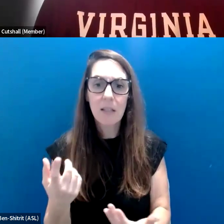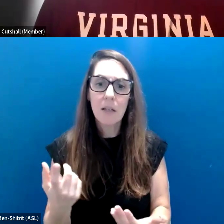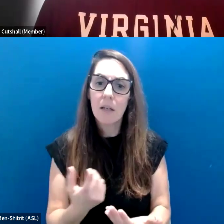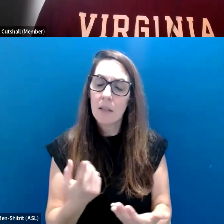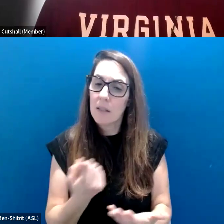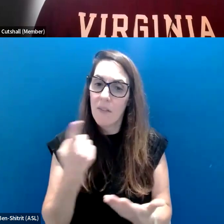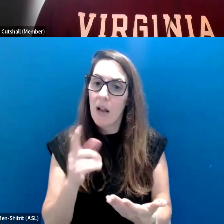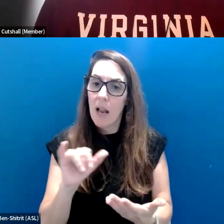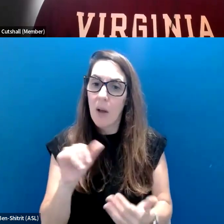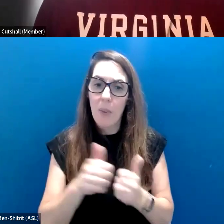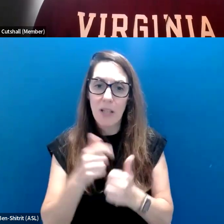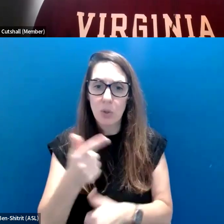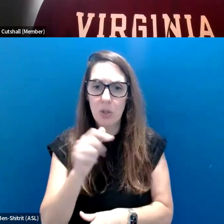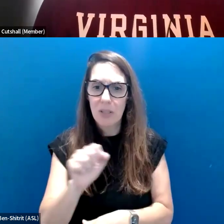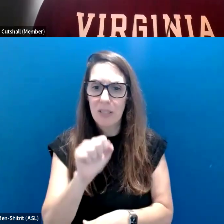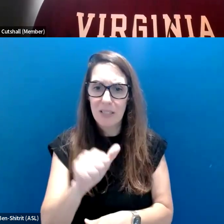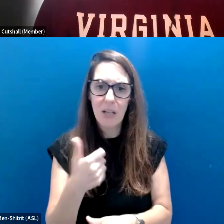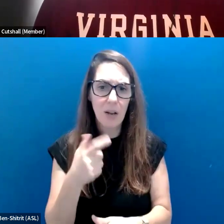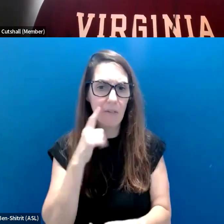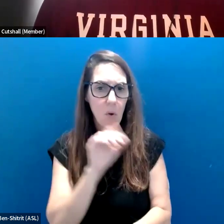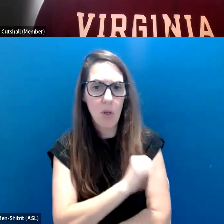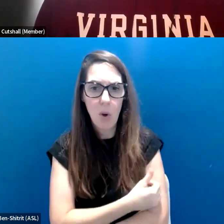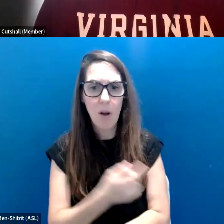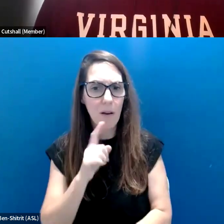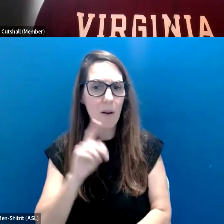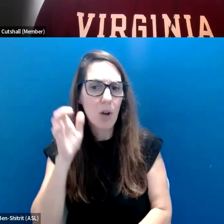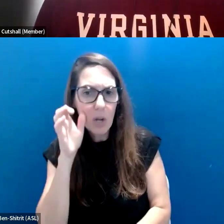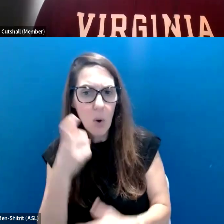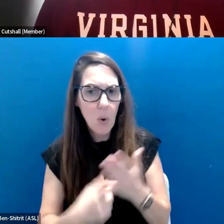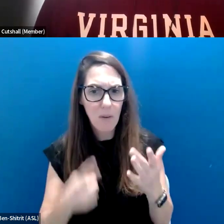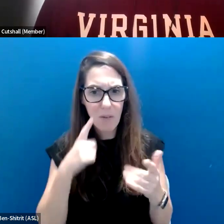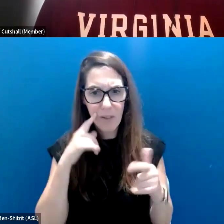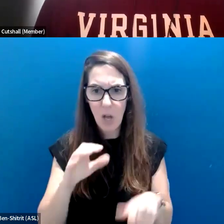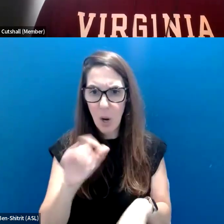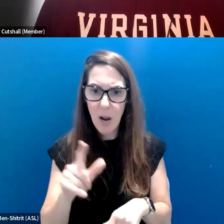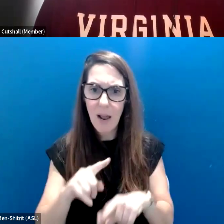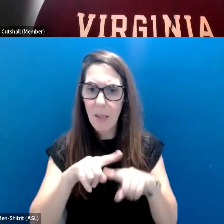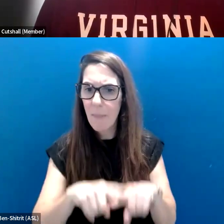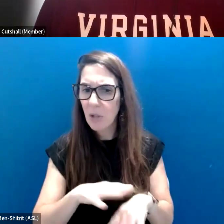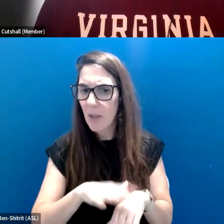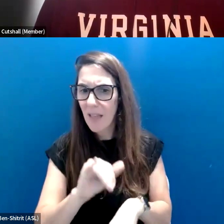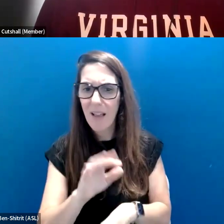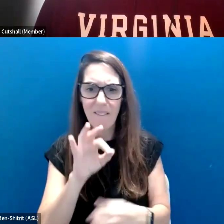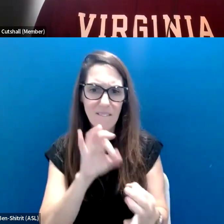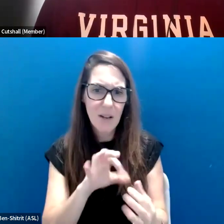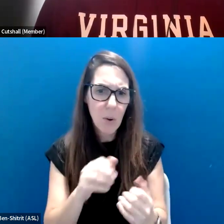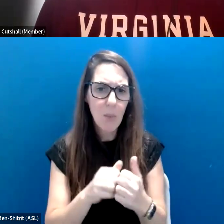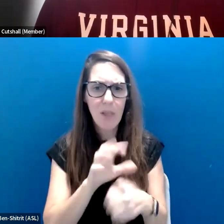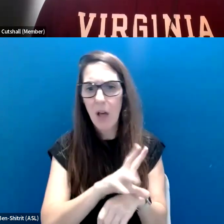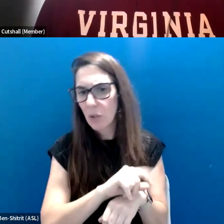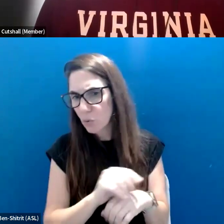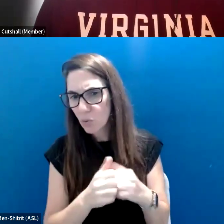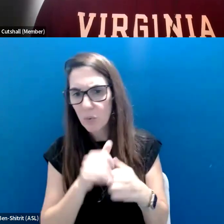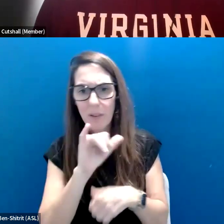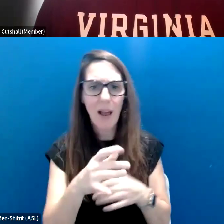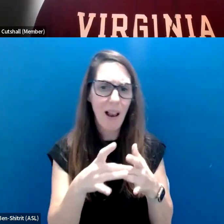think, has the authority to take what they're hearing on this call and come back and say, based on the feedback that you've shared in consultation with the leadership team that we have